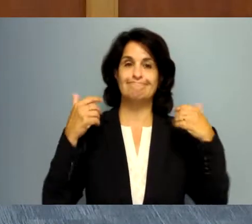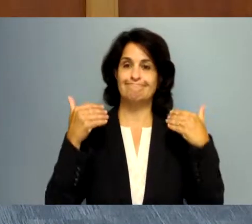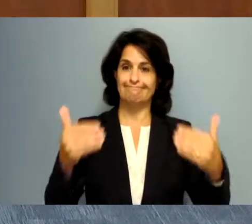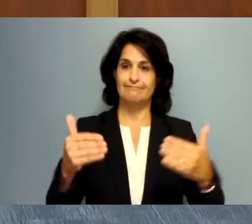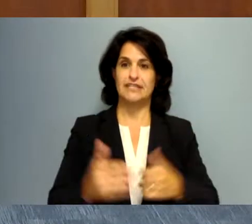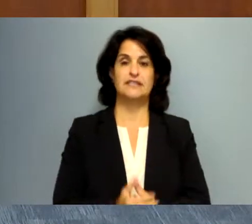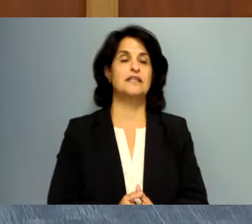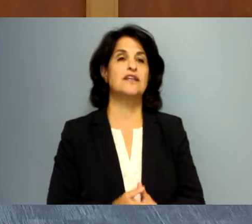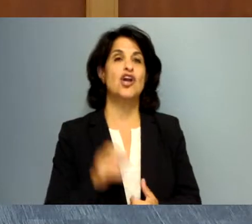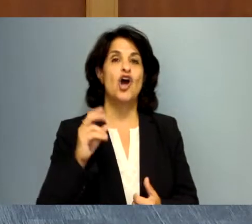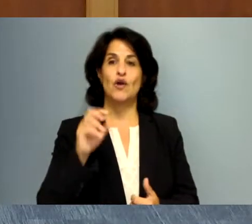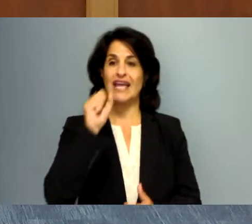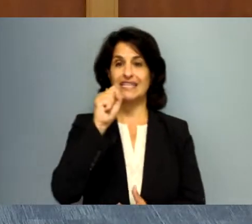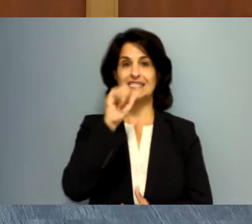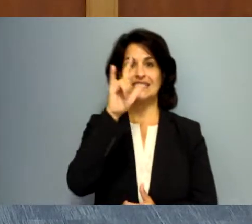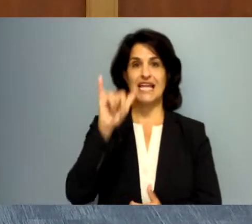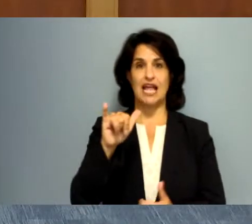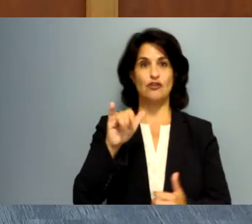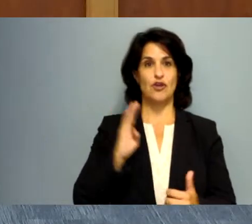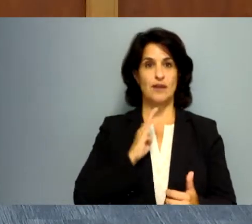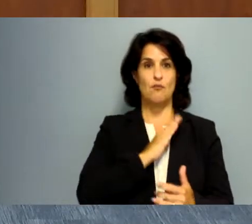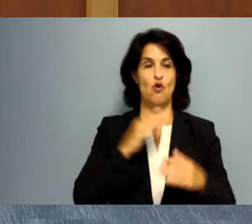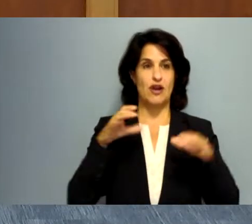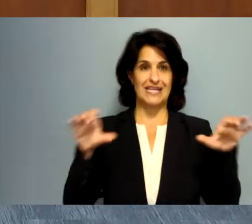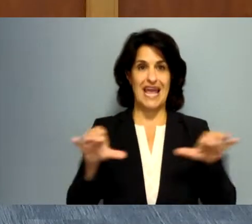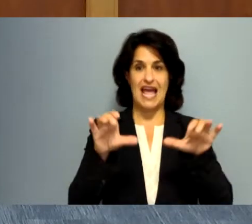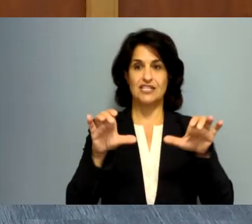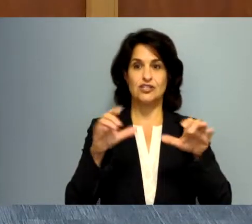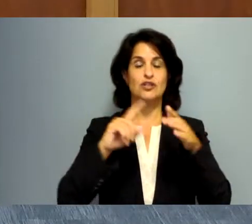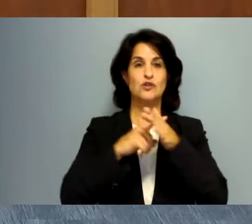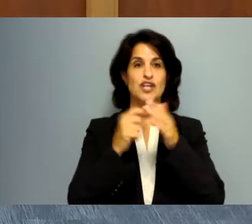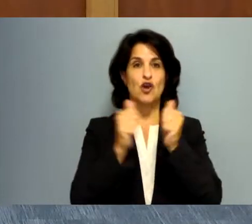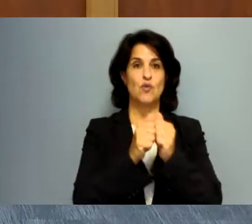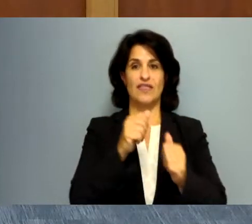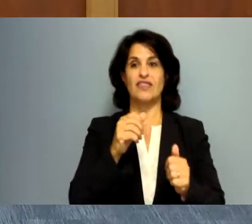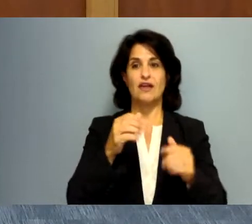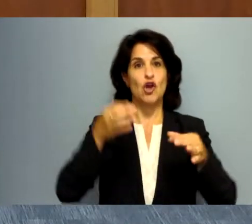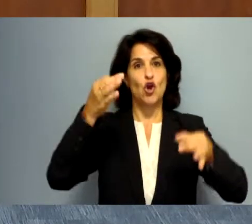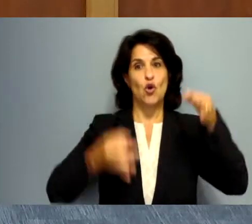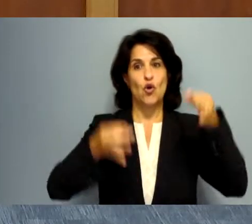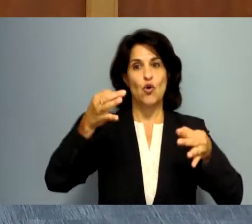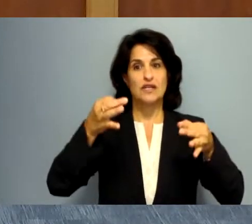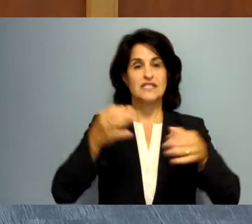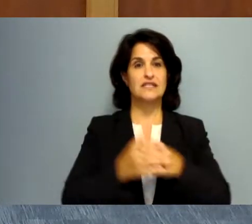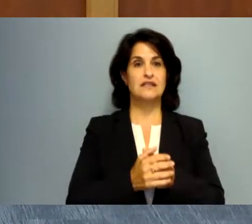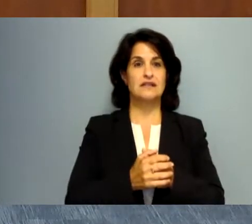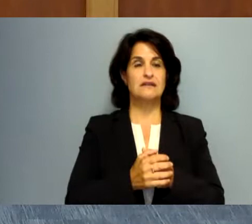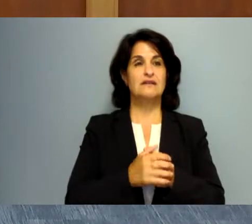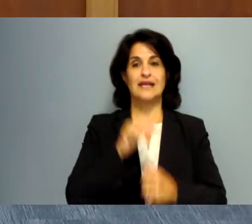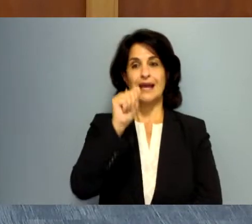right, Salary Board actions. We'll start with the courts. Judge Bateman here.